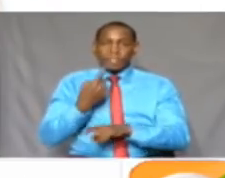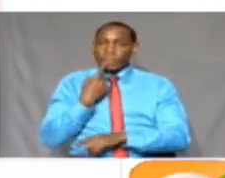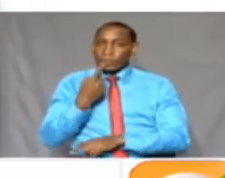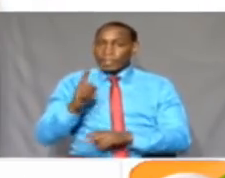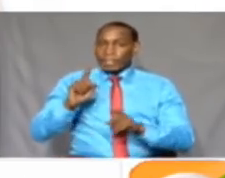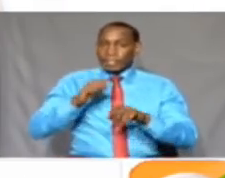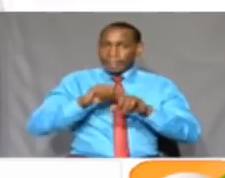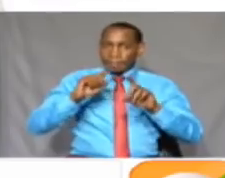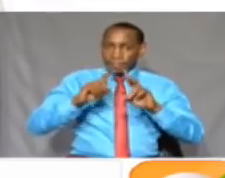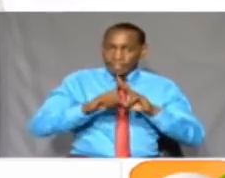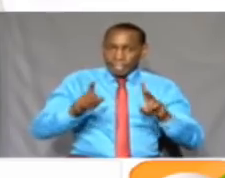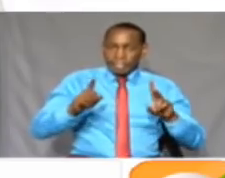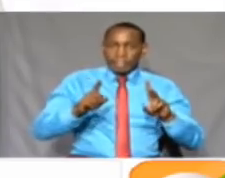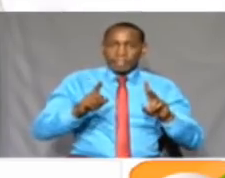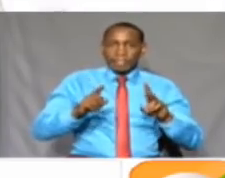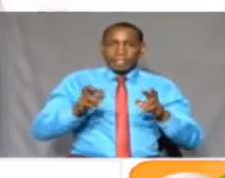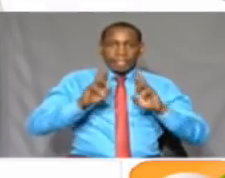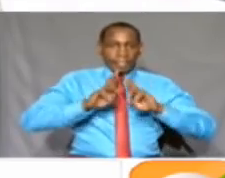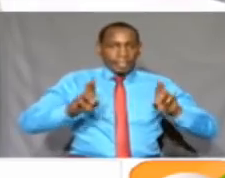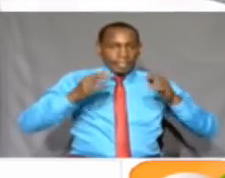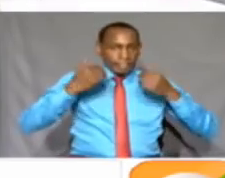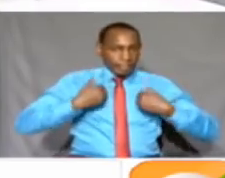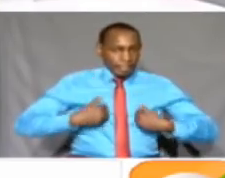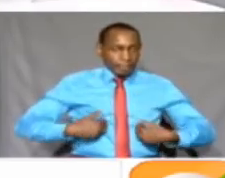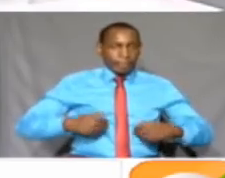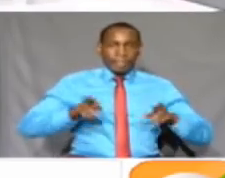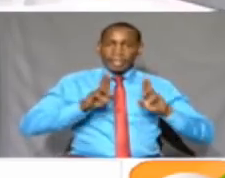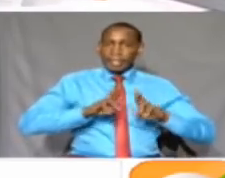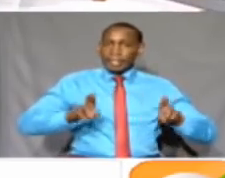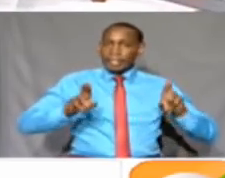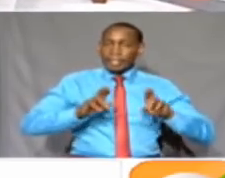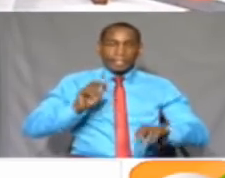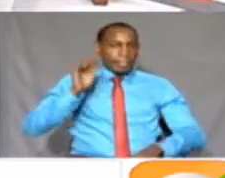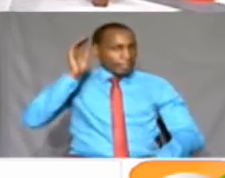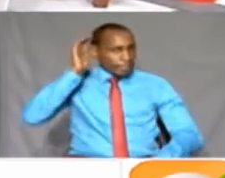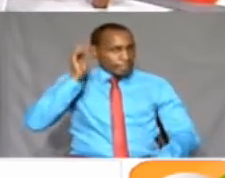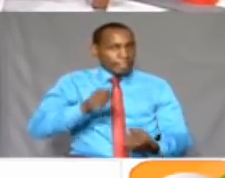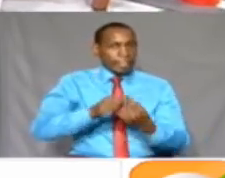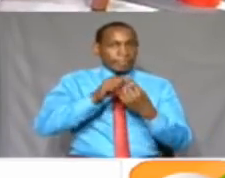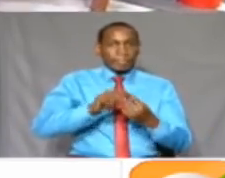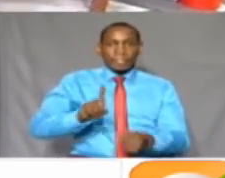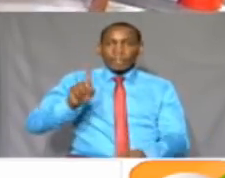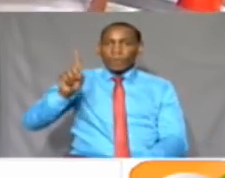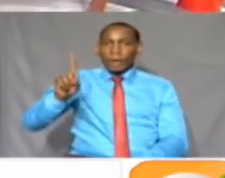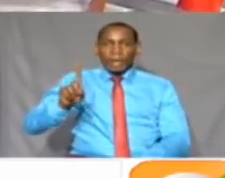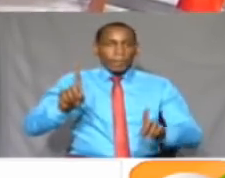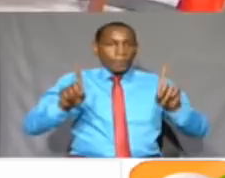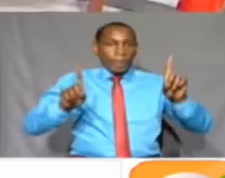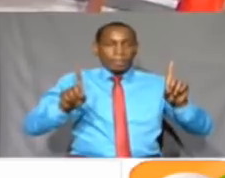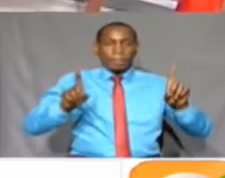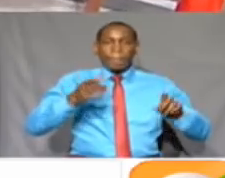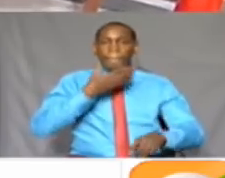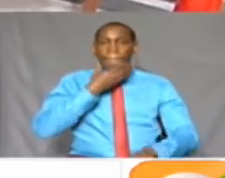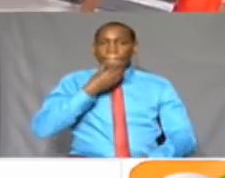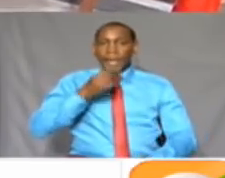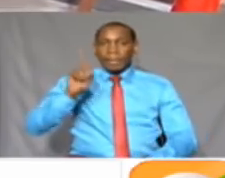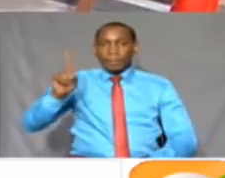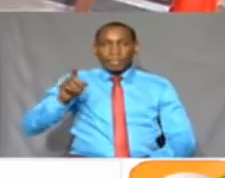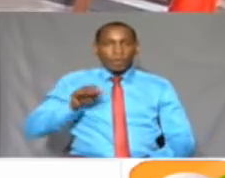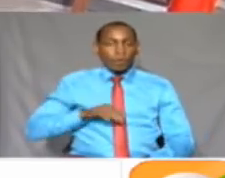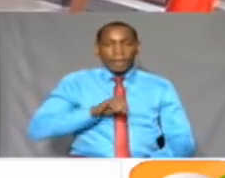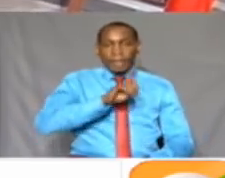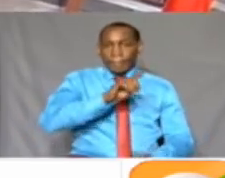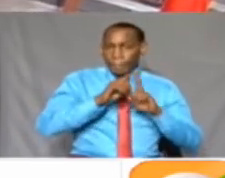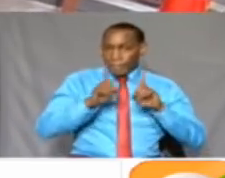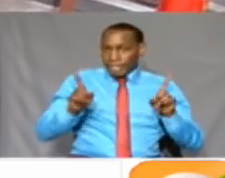first started, that I was willing, personally, I was willing to listen, especially on the one thing. Yes. But when I went in depth